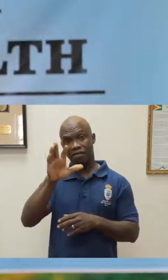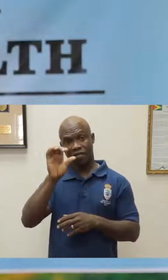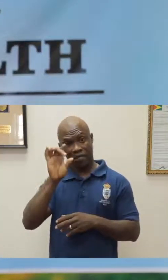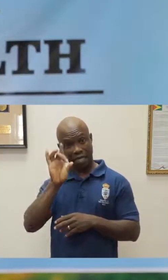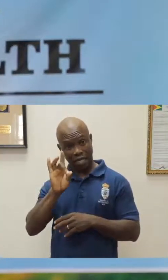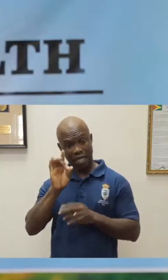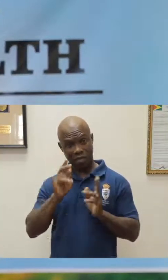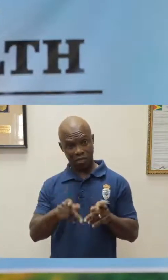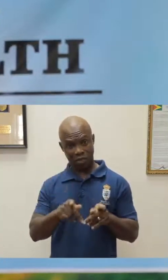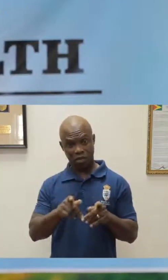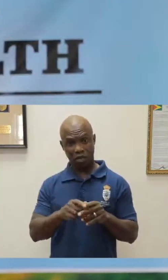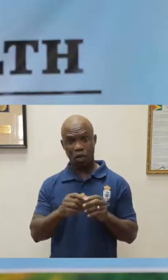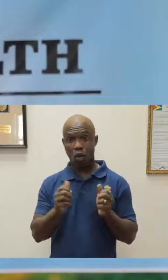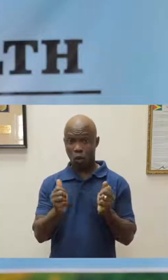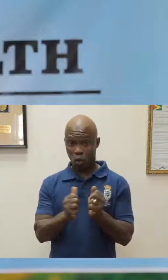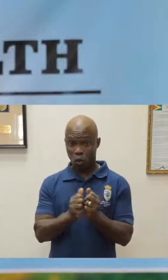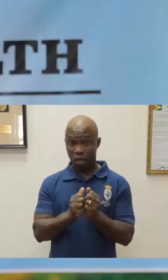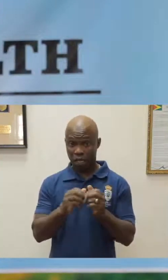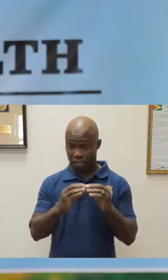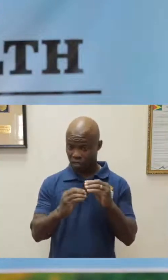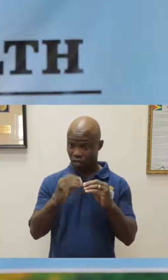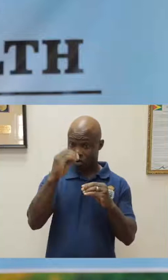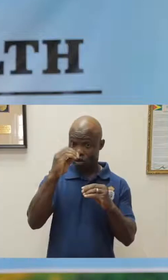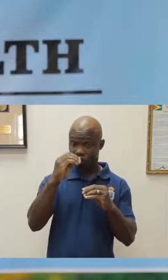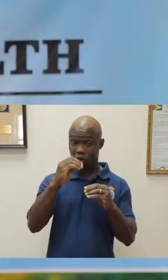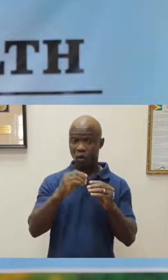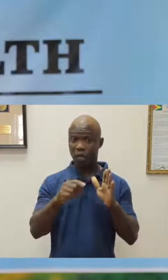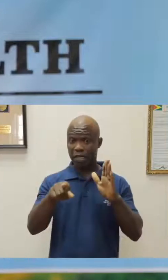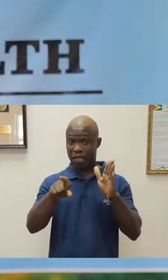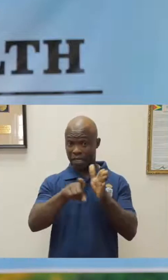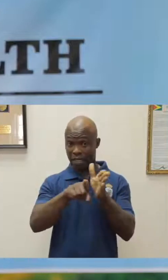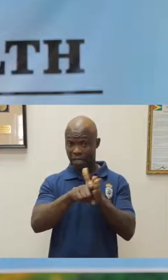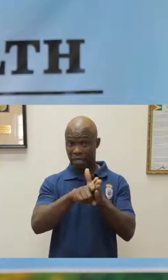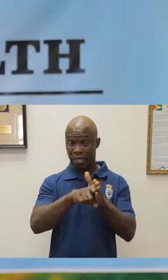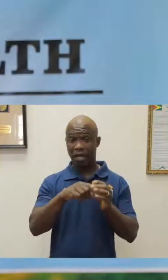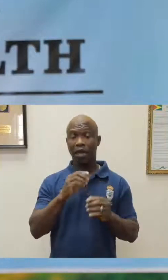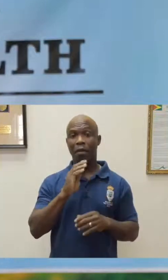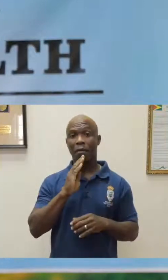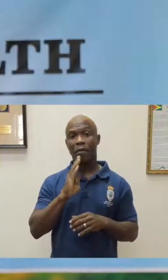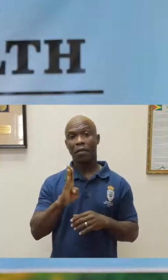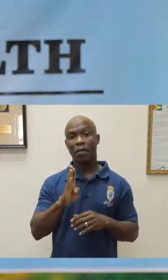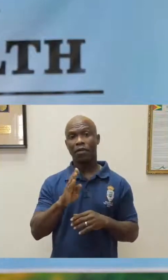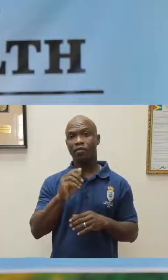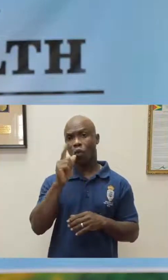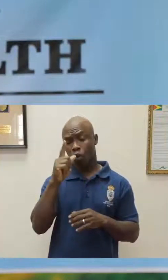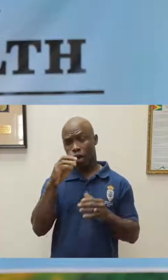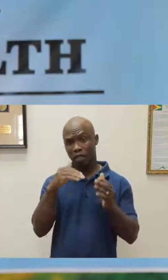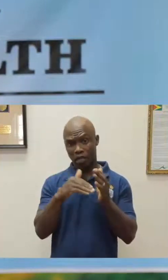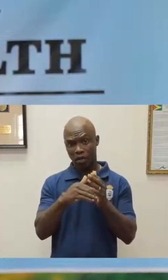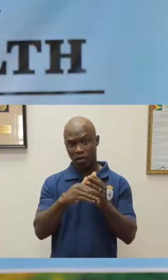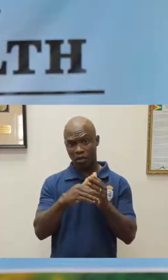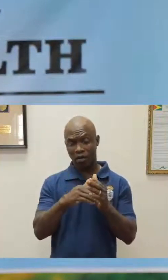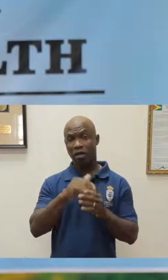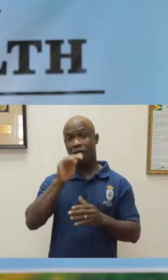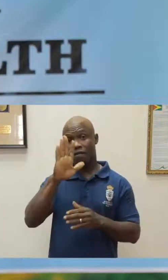1,658, with the total number of negative cases being